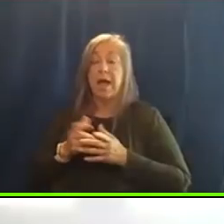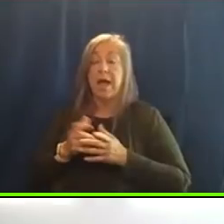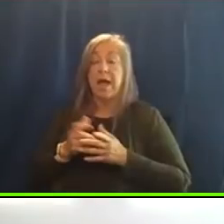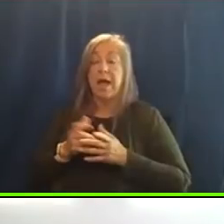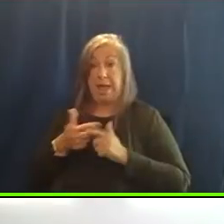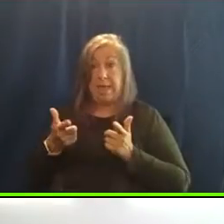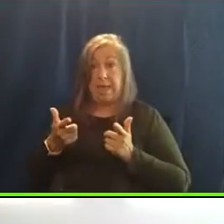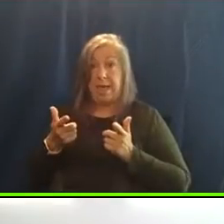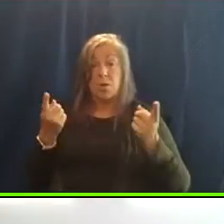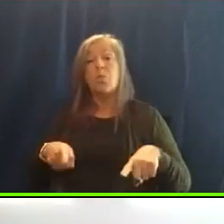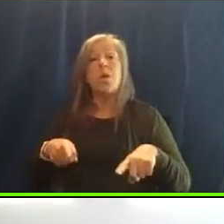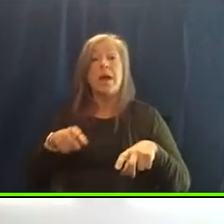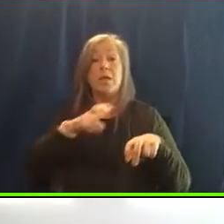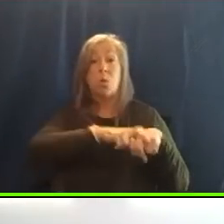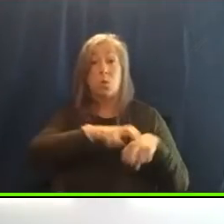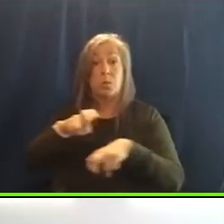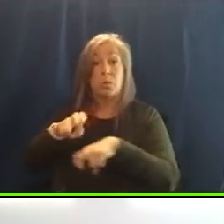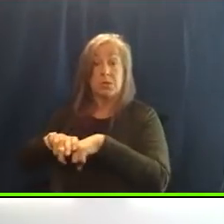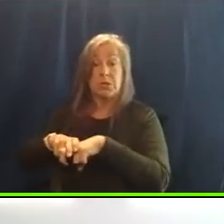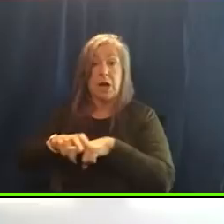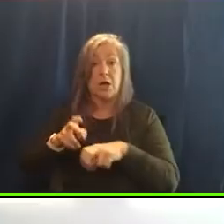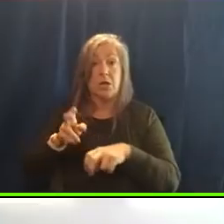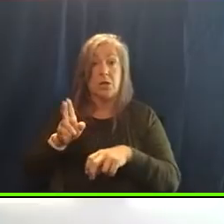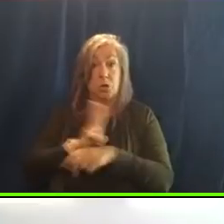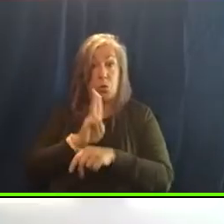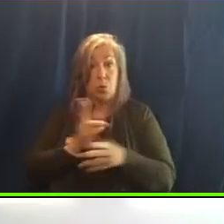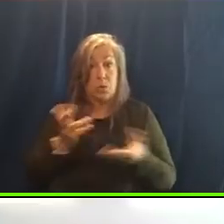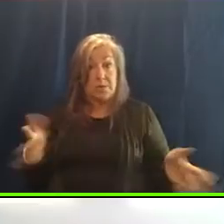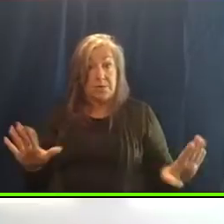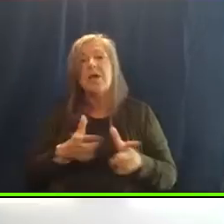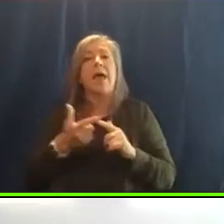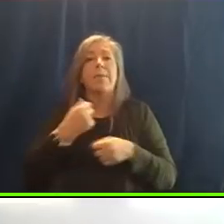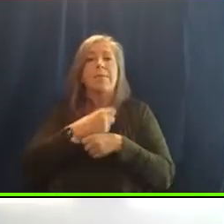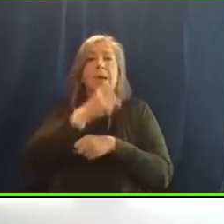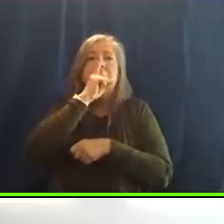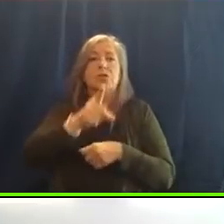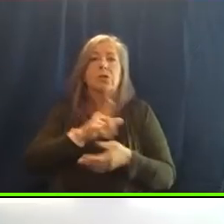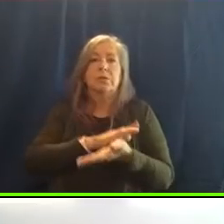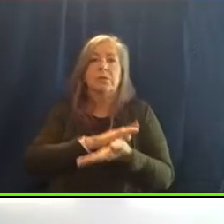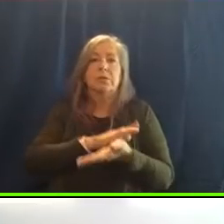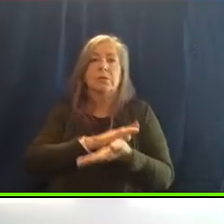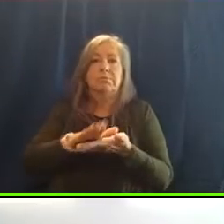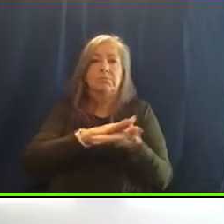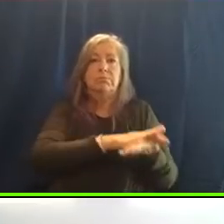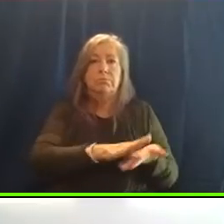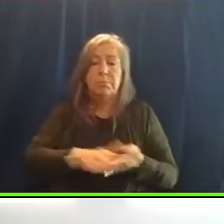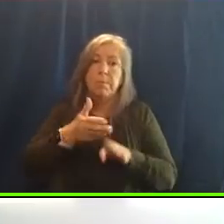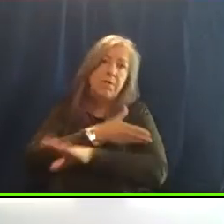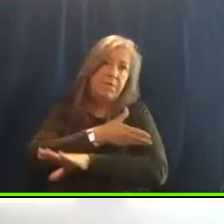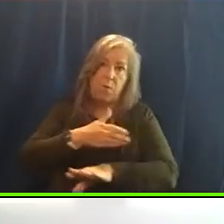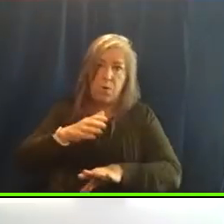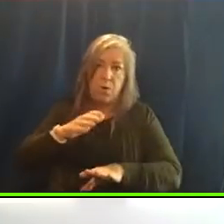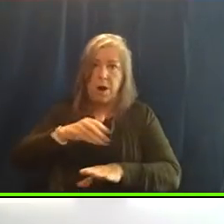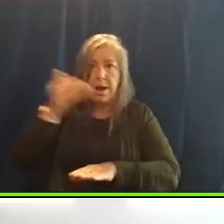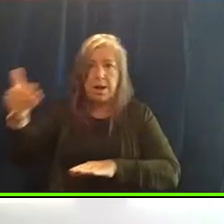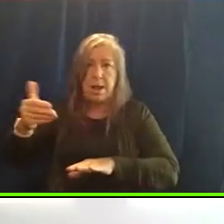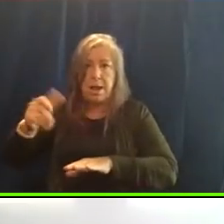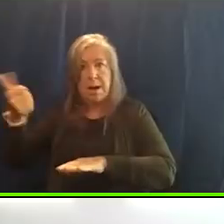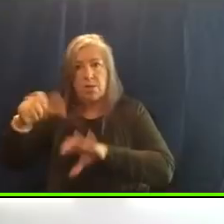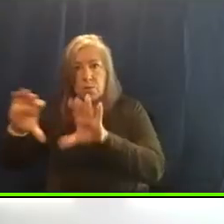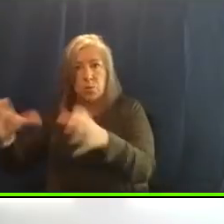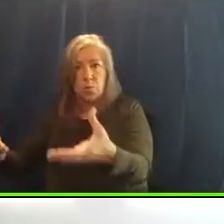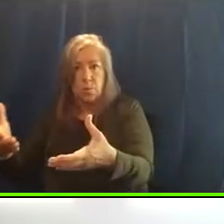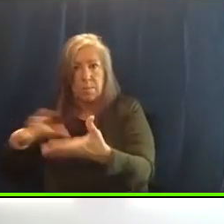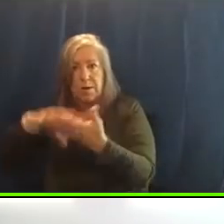those table surfaces to make sure that they're ready for the next third period that would come in. So Phil, you know,